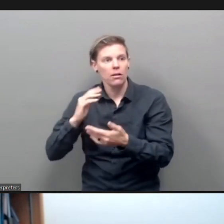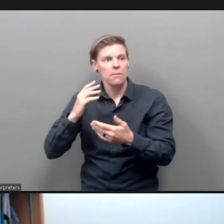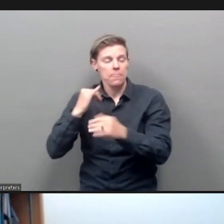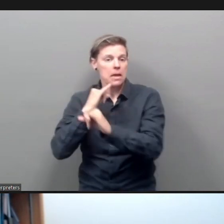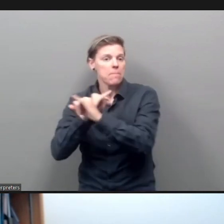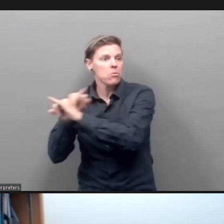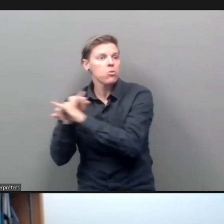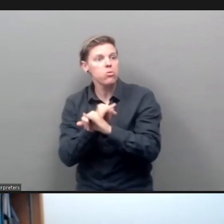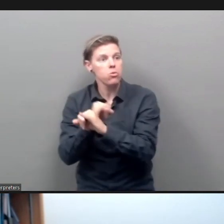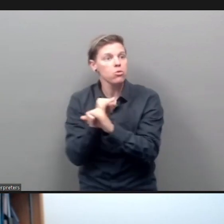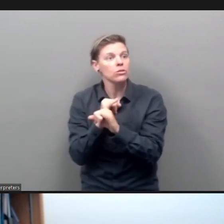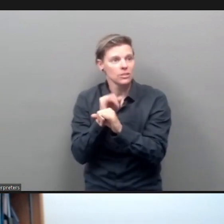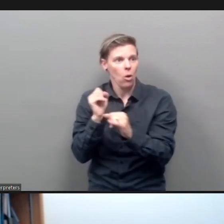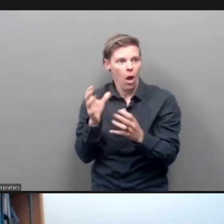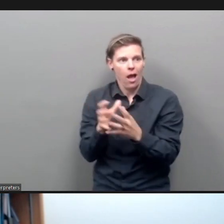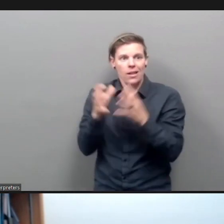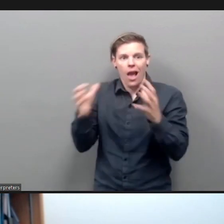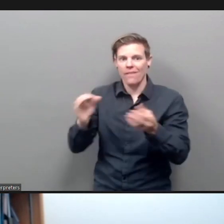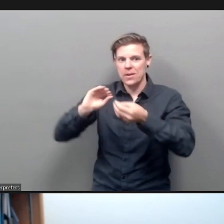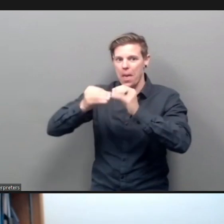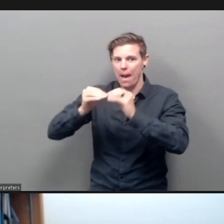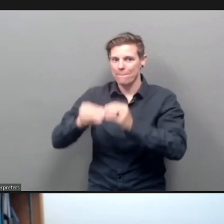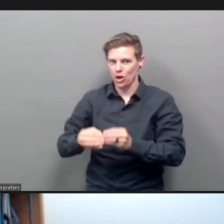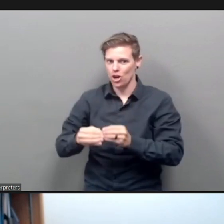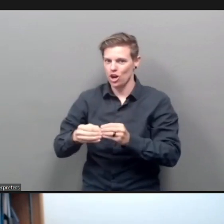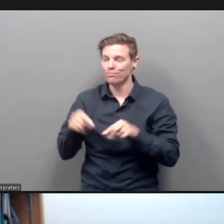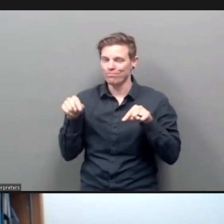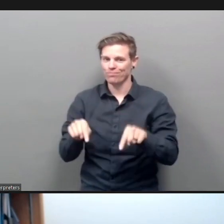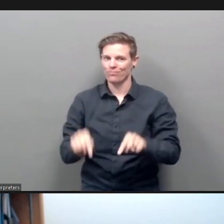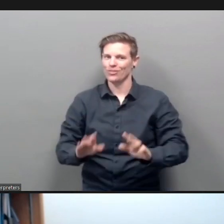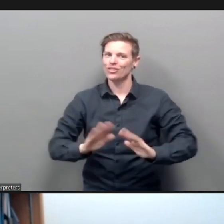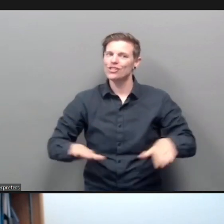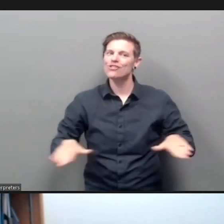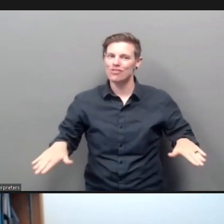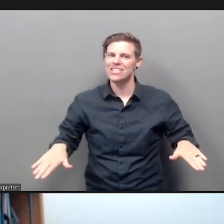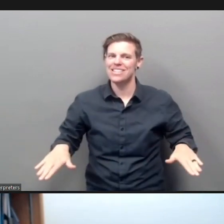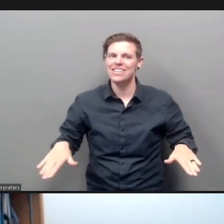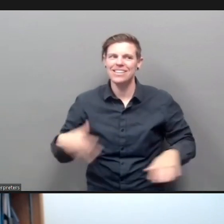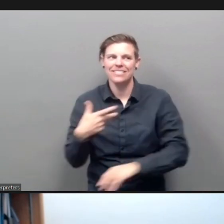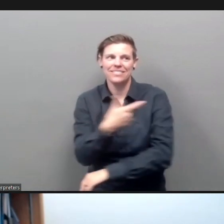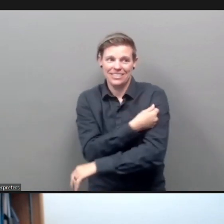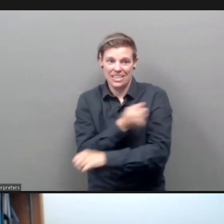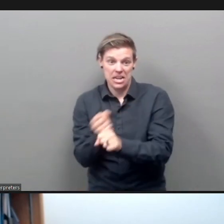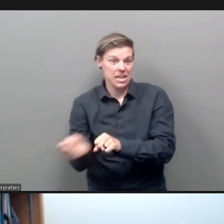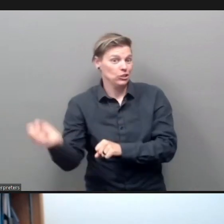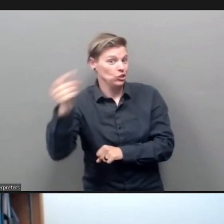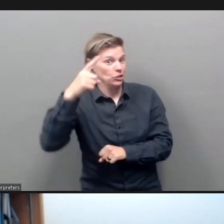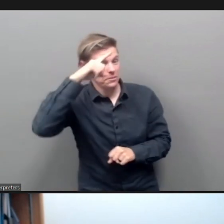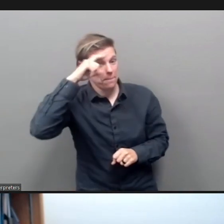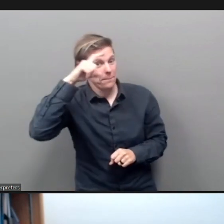on kids now that they're all getting vaccinated. So by this summer, we'll know a lot more about